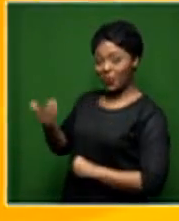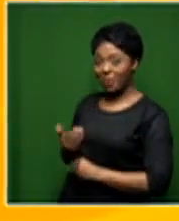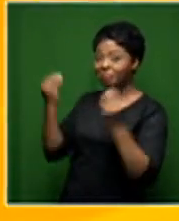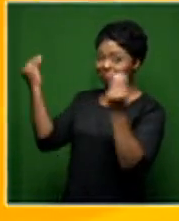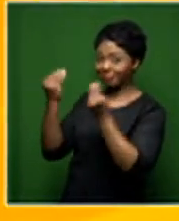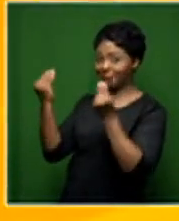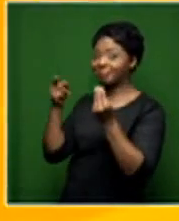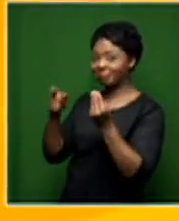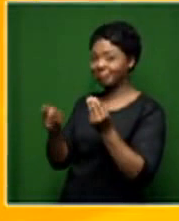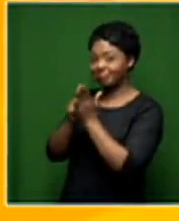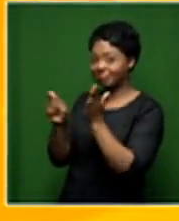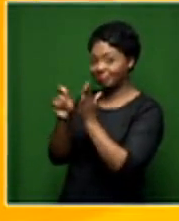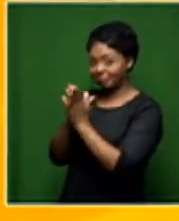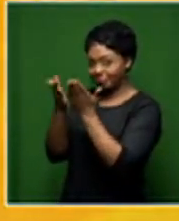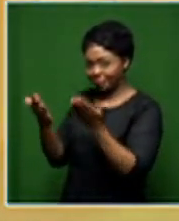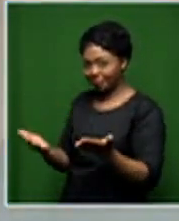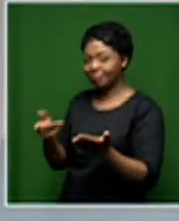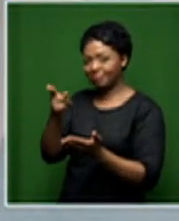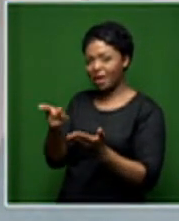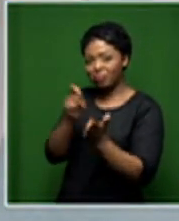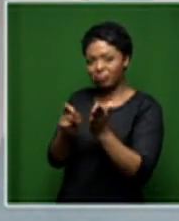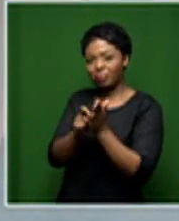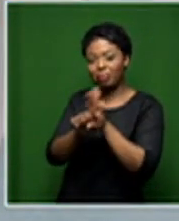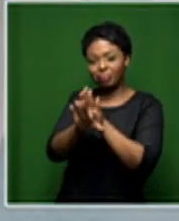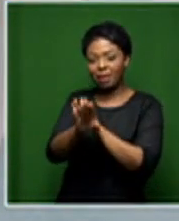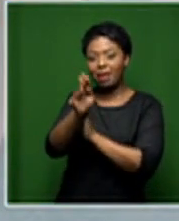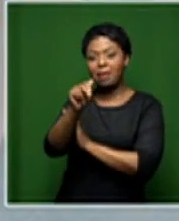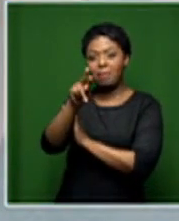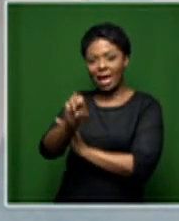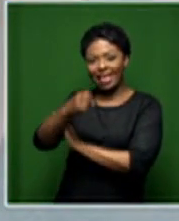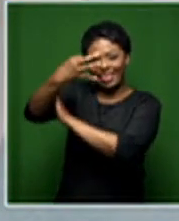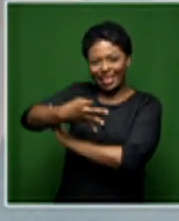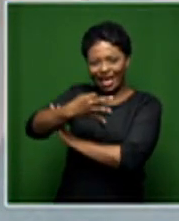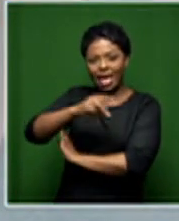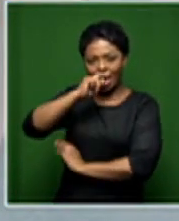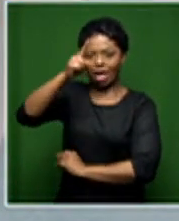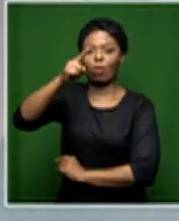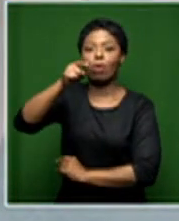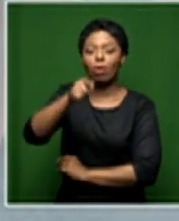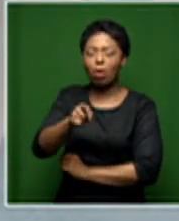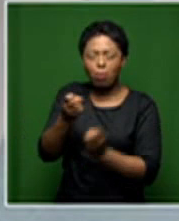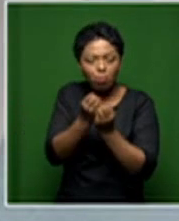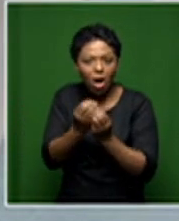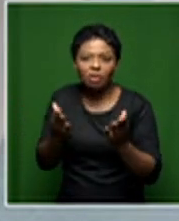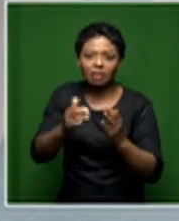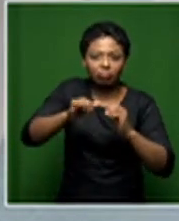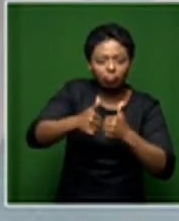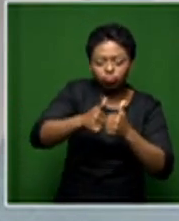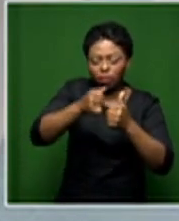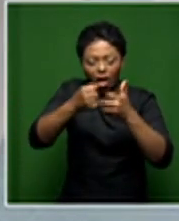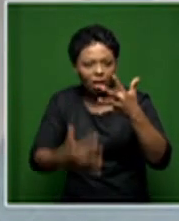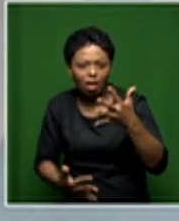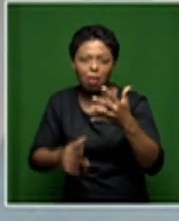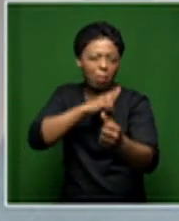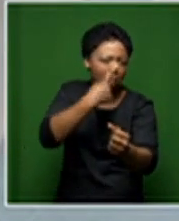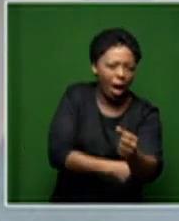on her latest release, Bear 3 Eagle. A read that puts a spotlight on issues that affect us all. I mean, these are issues such as the power